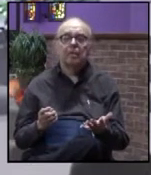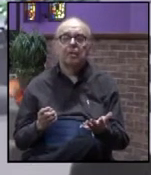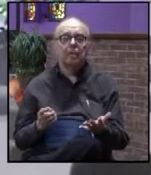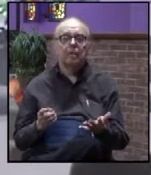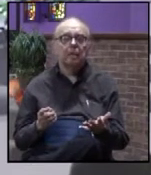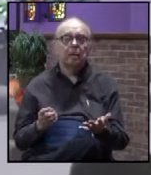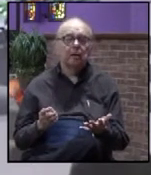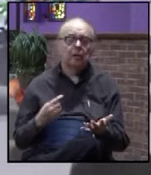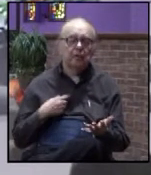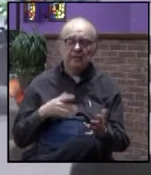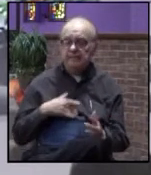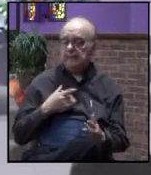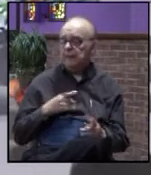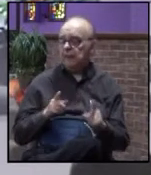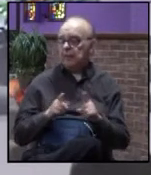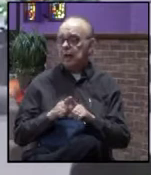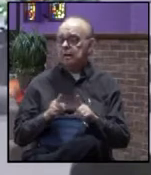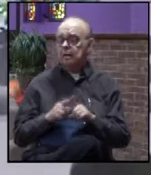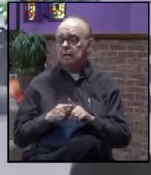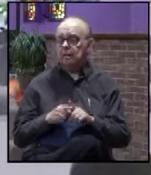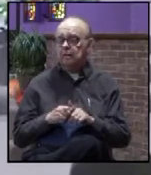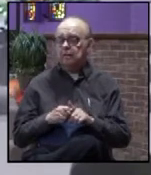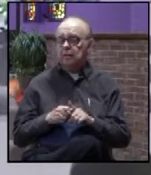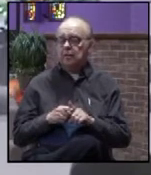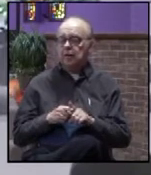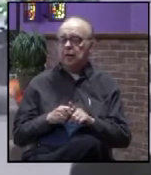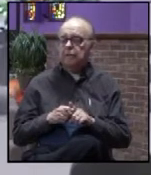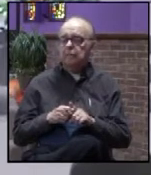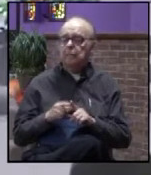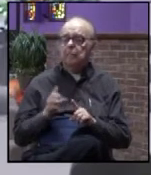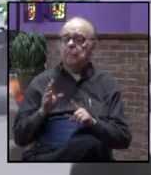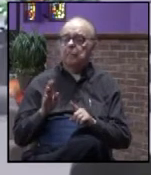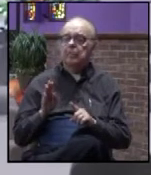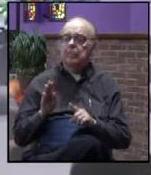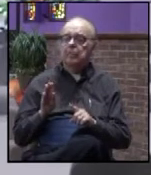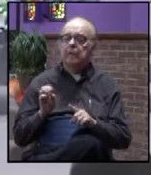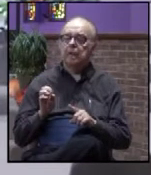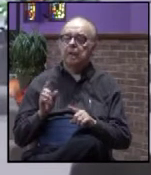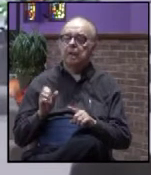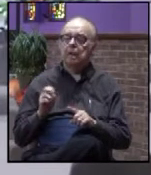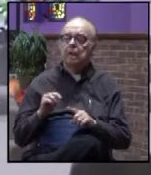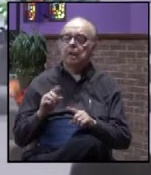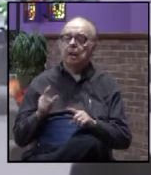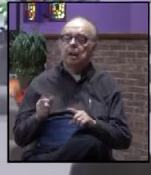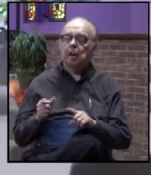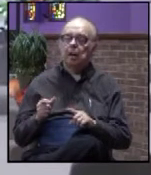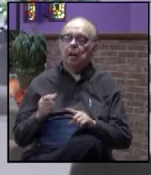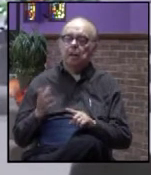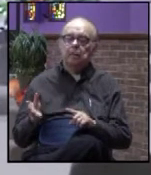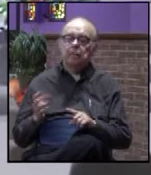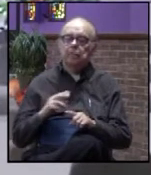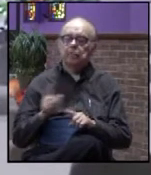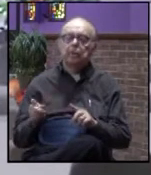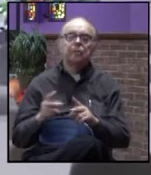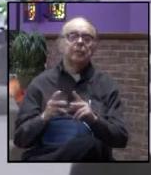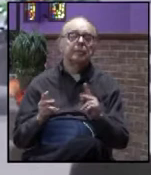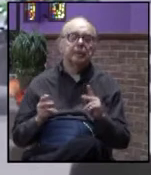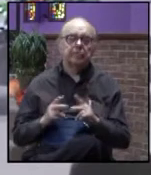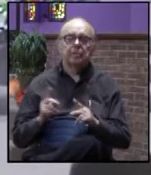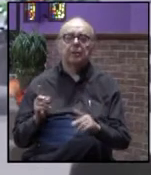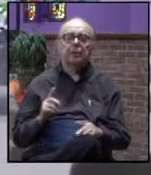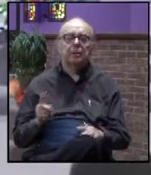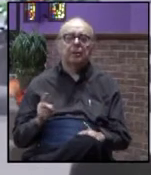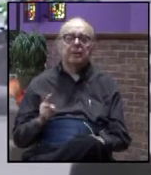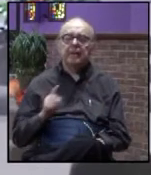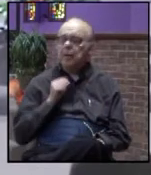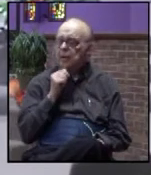And you kind of feel like you belong there, right? Have you ever gone to a place where you really